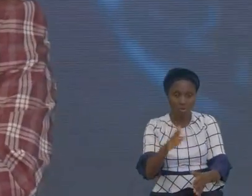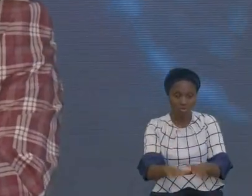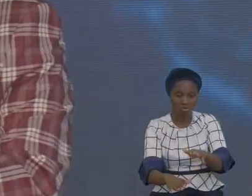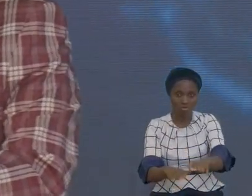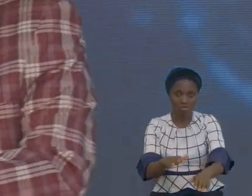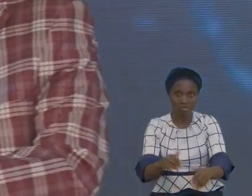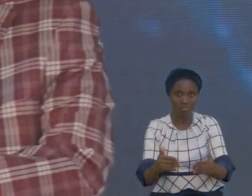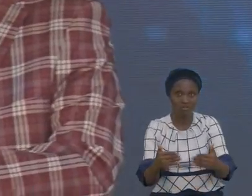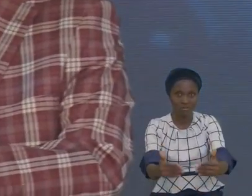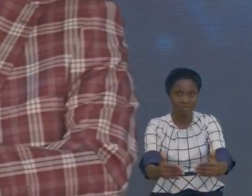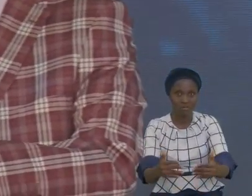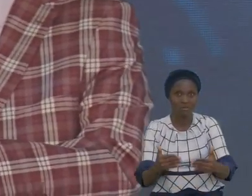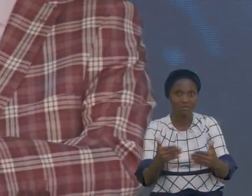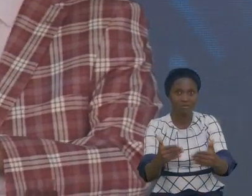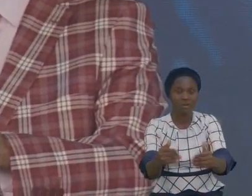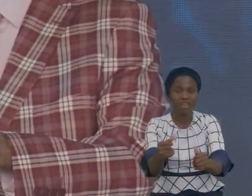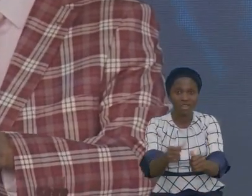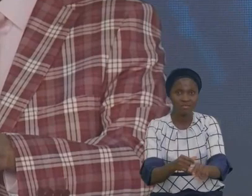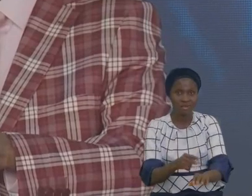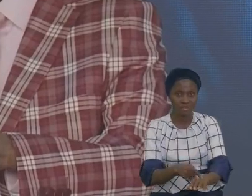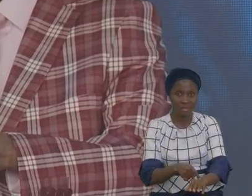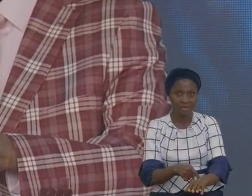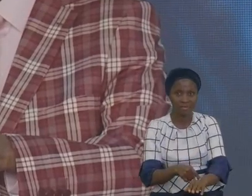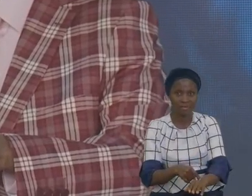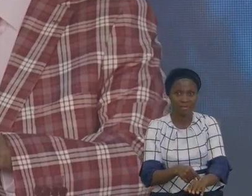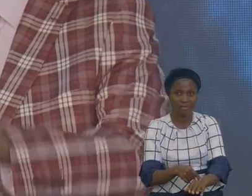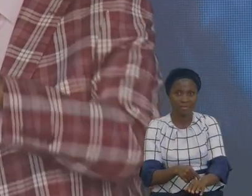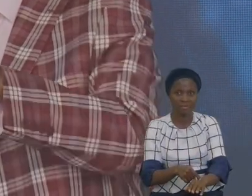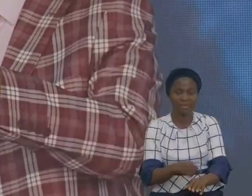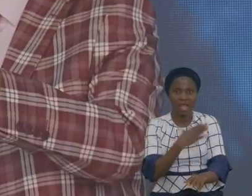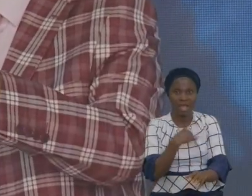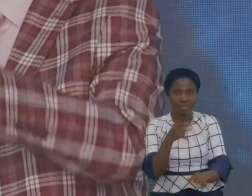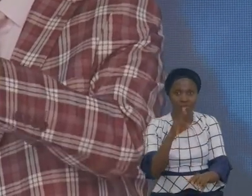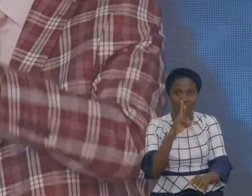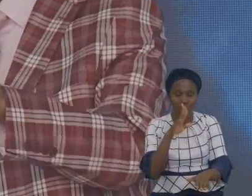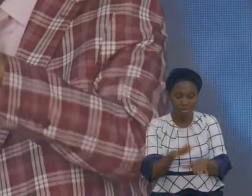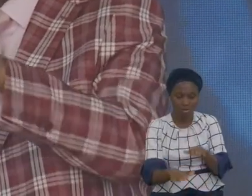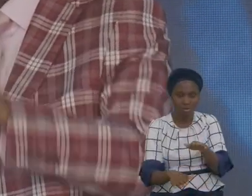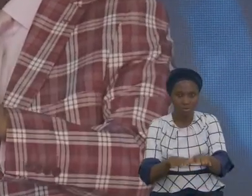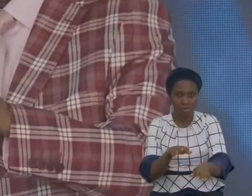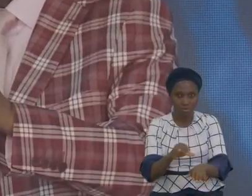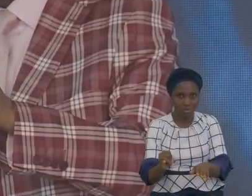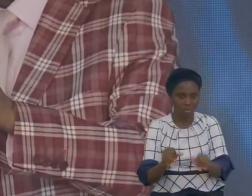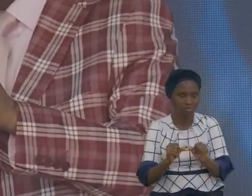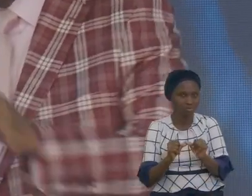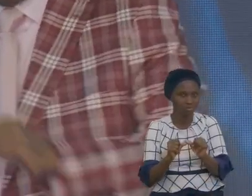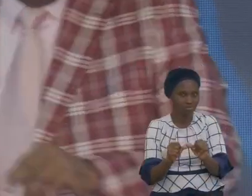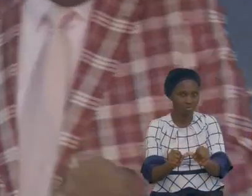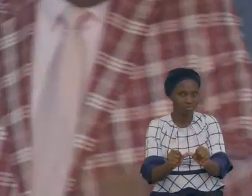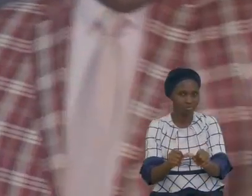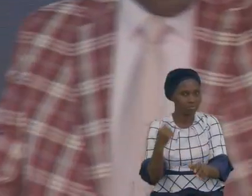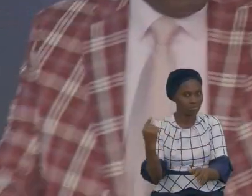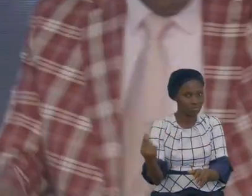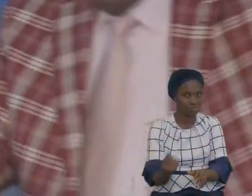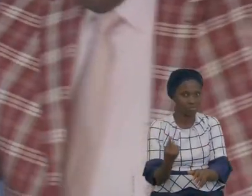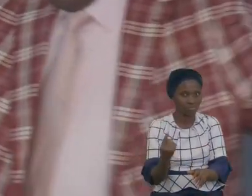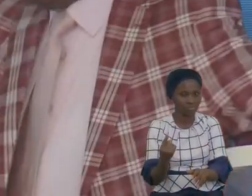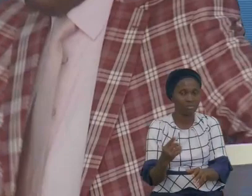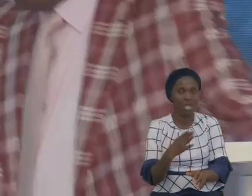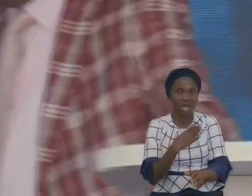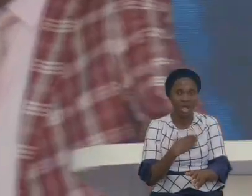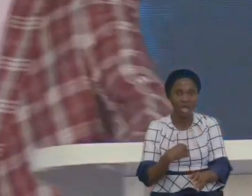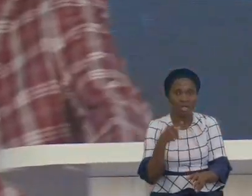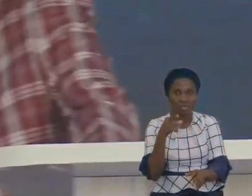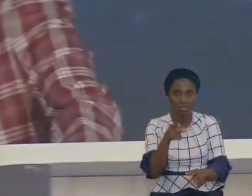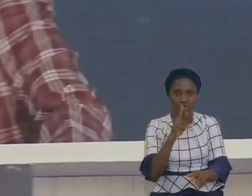are walking consistently, and you are walking courageously, and